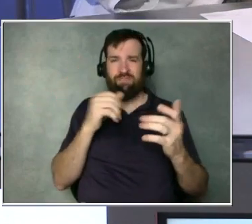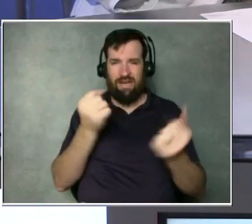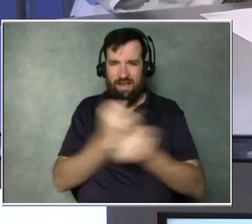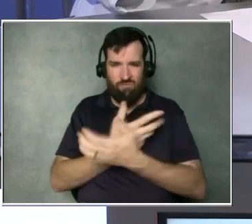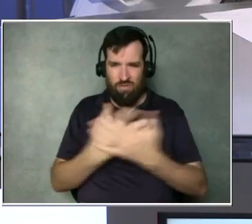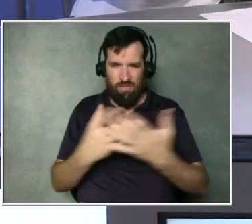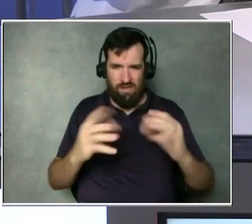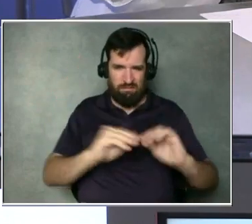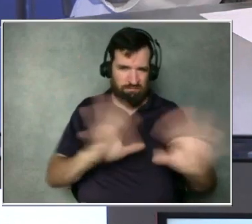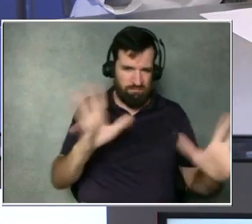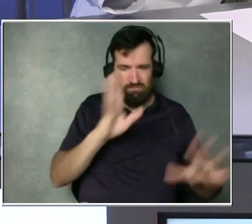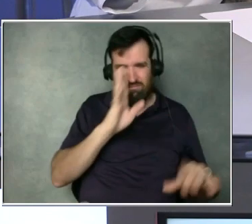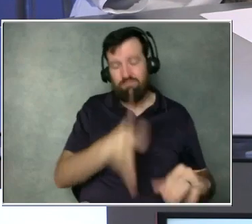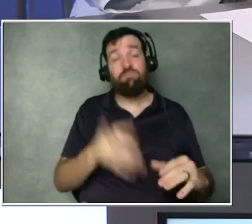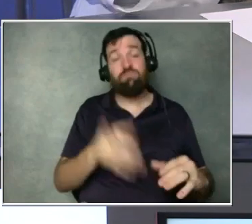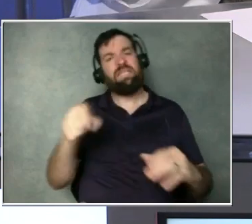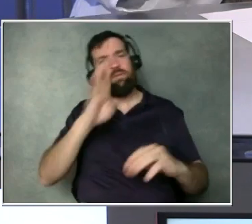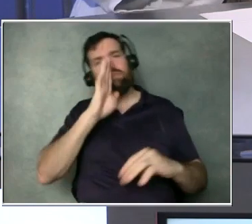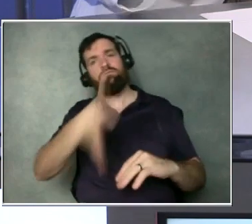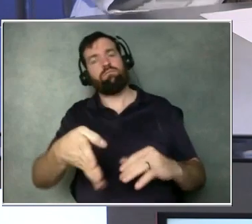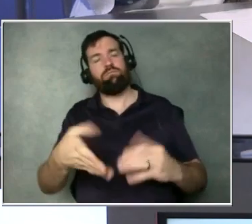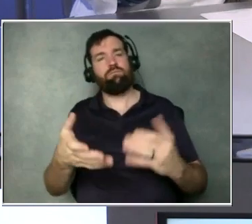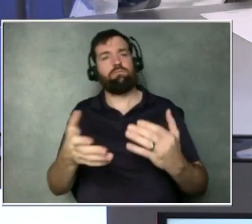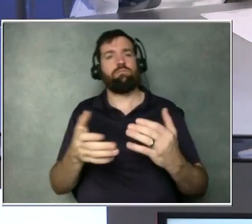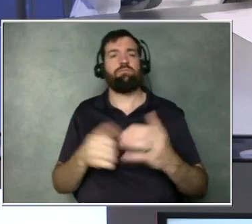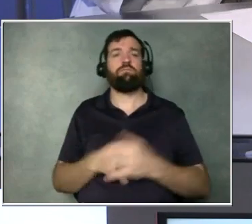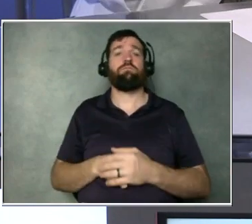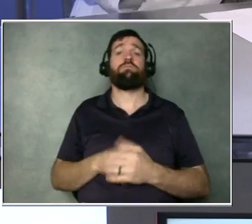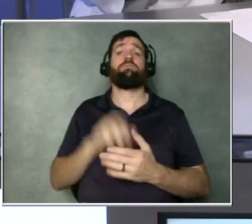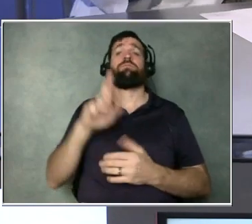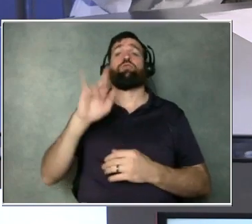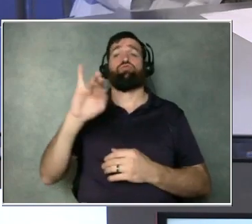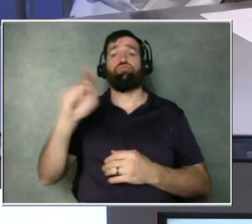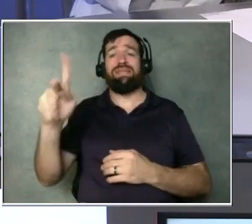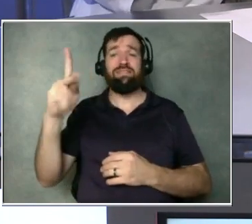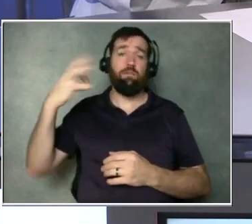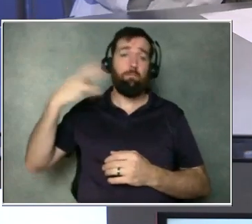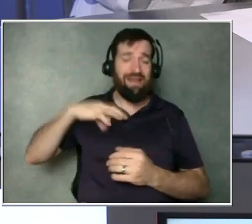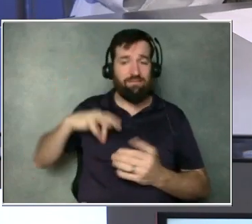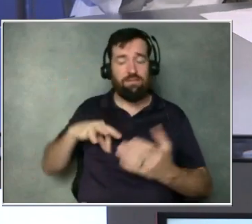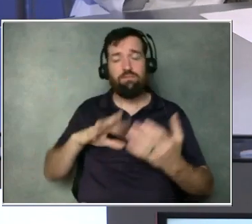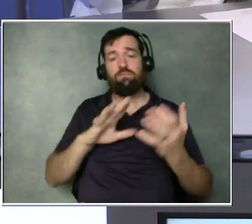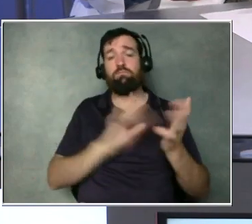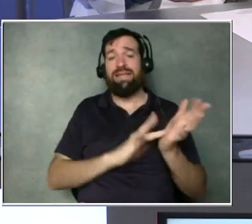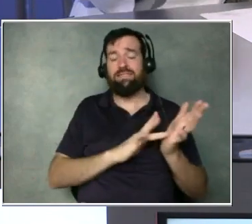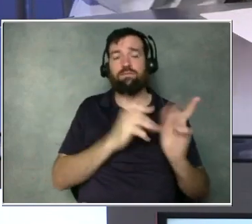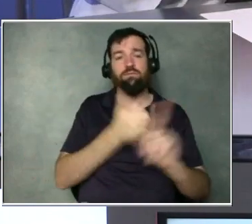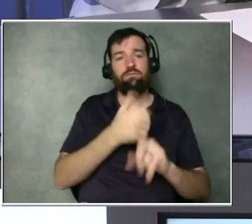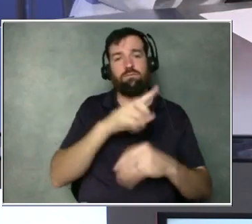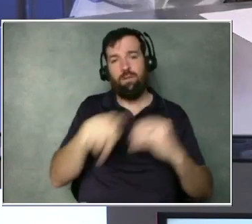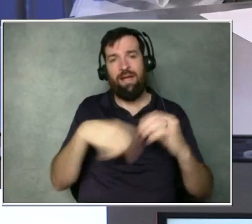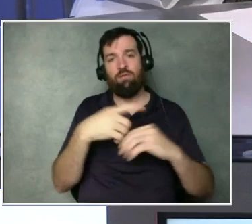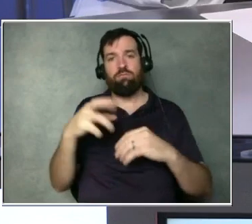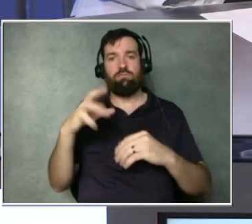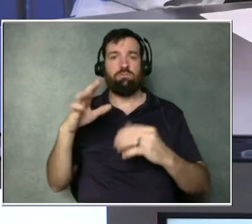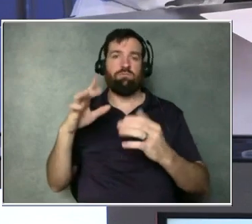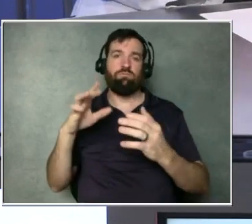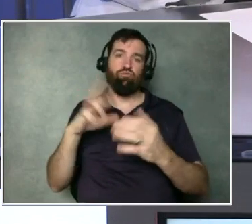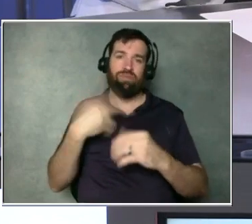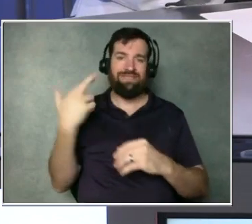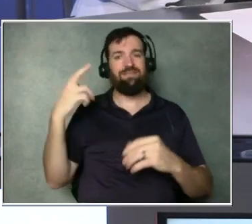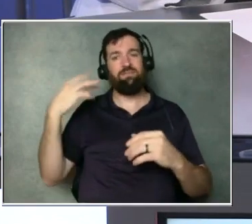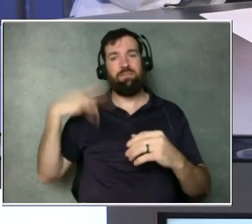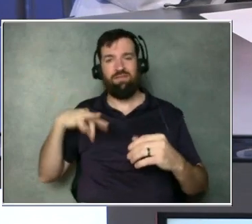need to be transparent, and just like we've heard, risks and benefit, medicine is about risks and benefit. Whatever we're